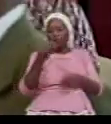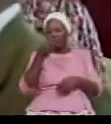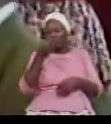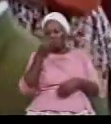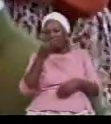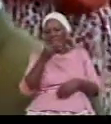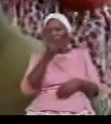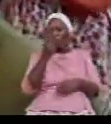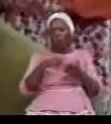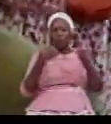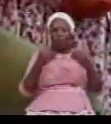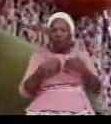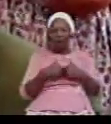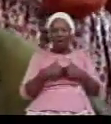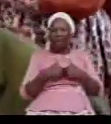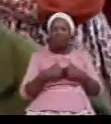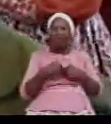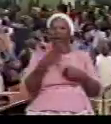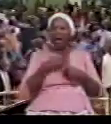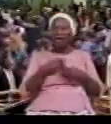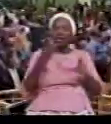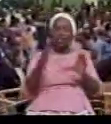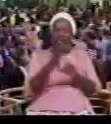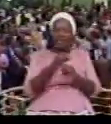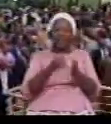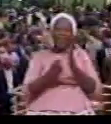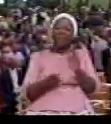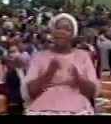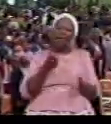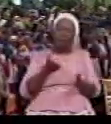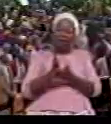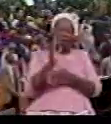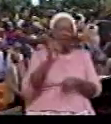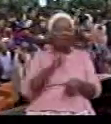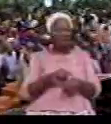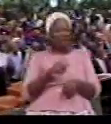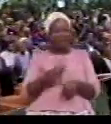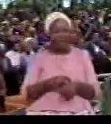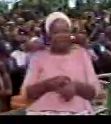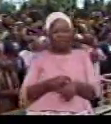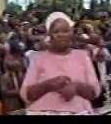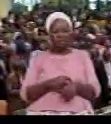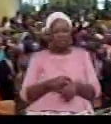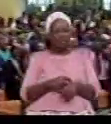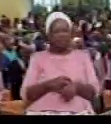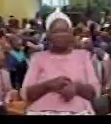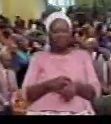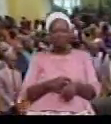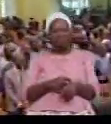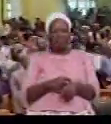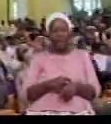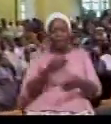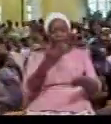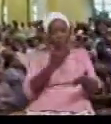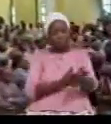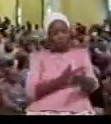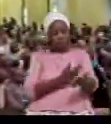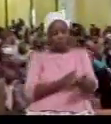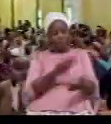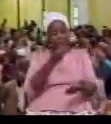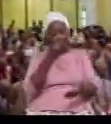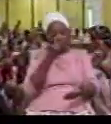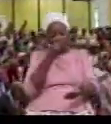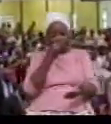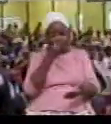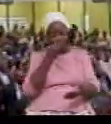have, and take it at the appropriate time. Breakfast, appropriate time. Lunch, appropriate